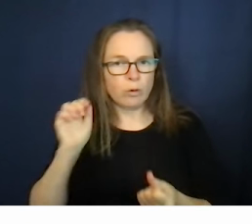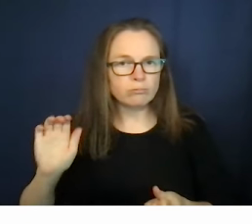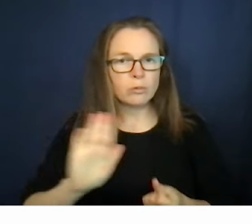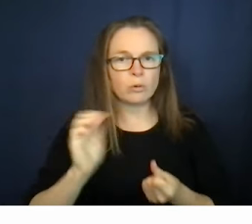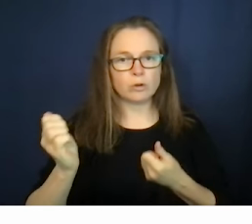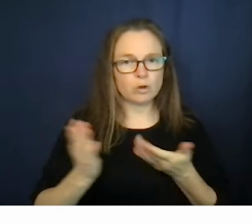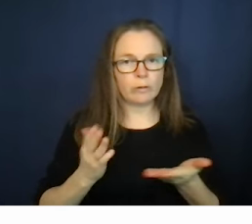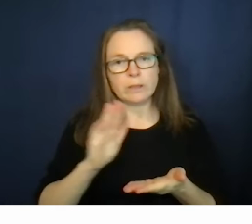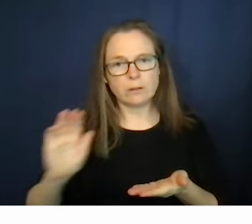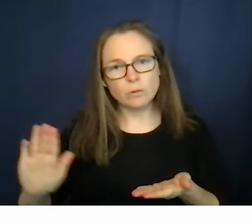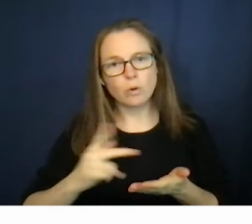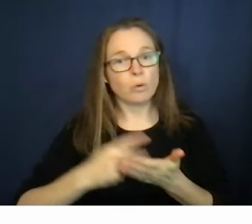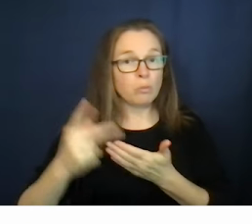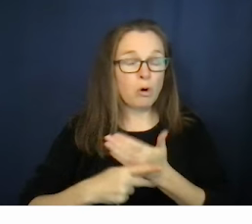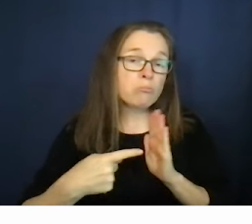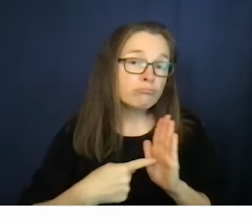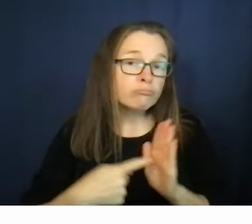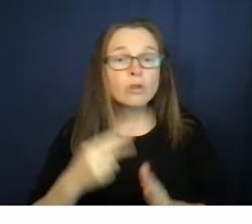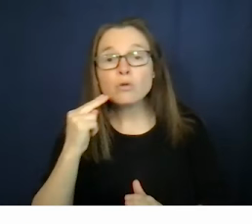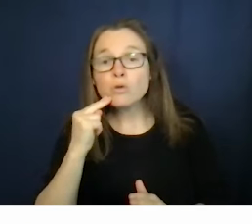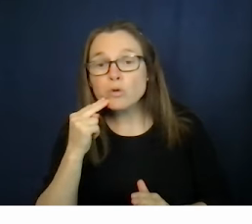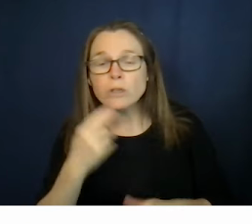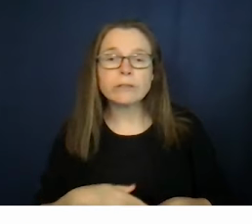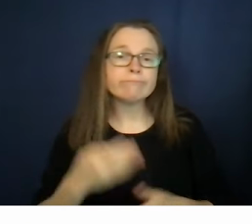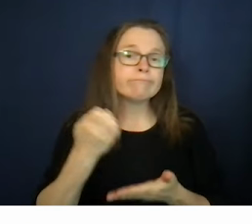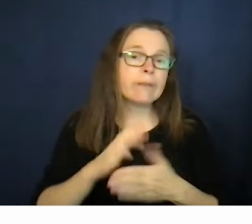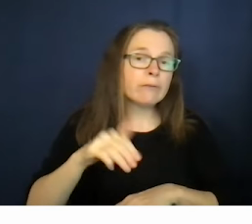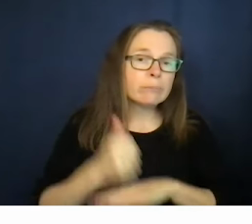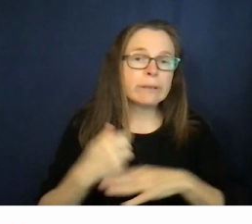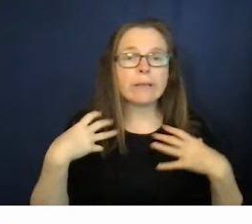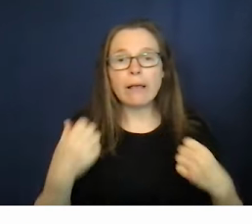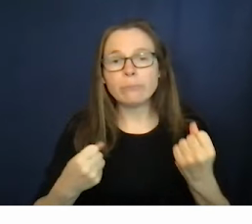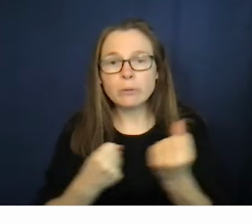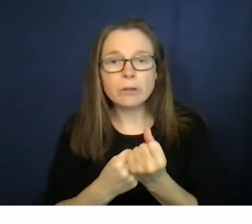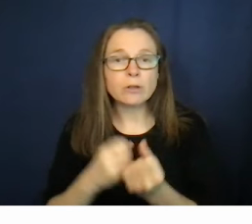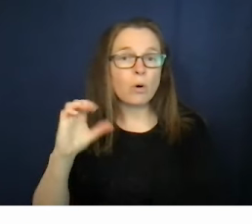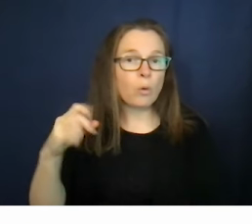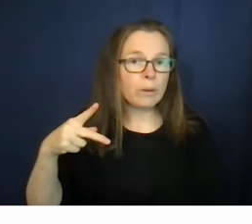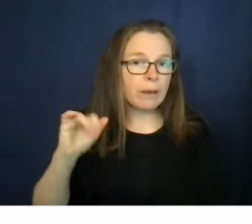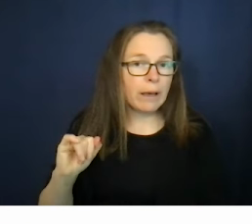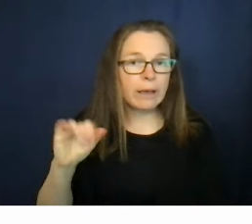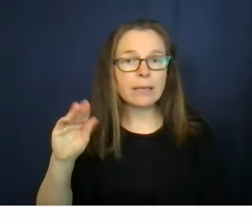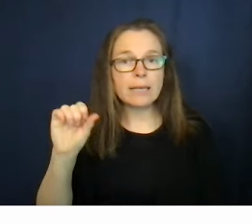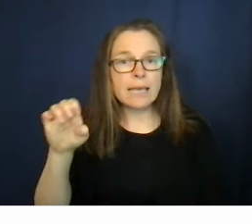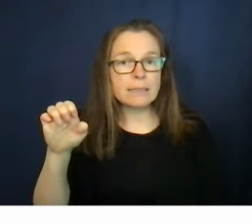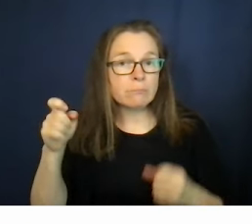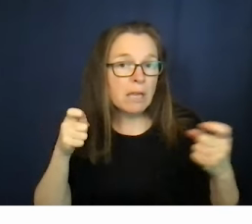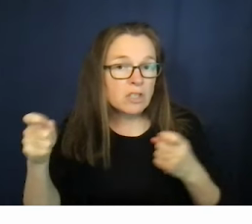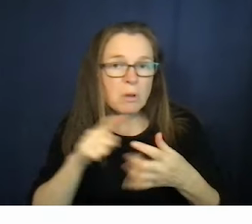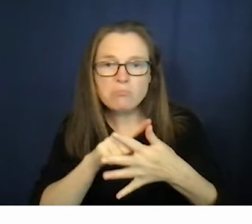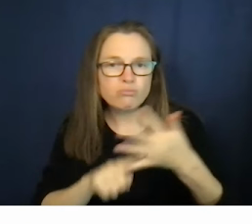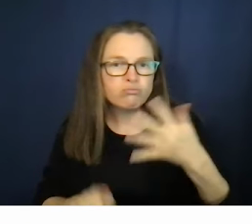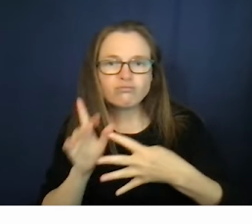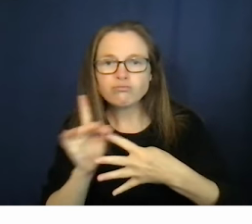and programs such as nutrition, evidence-based health promotion, or OPI case management. We know